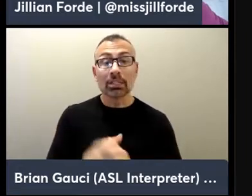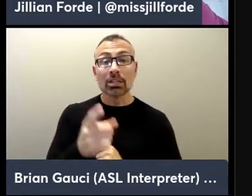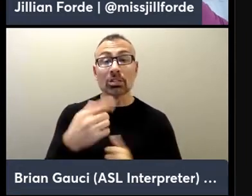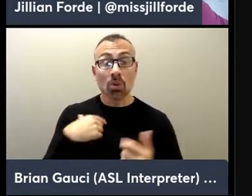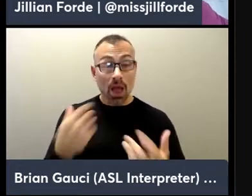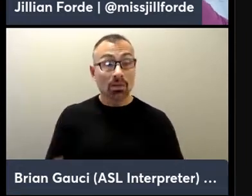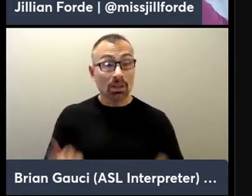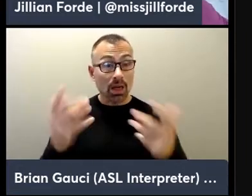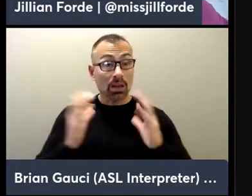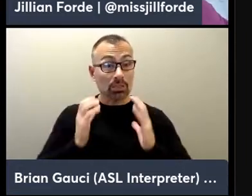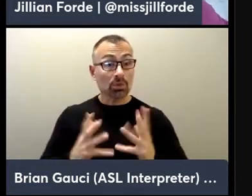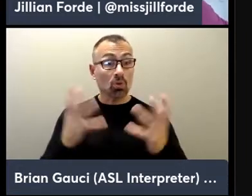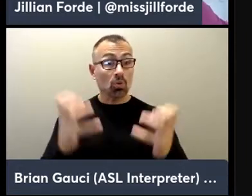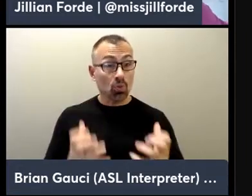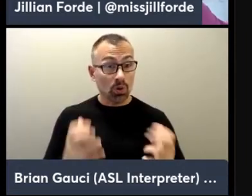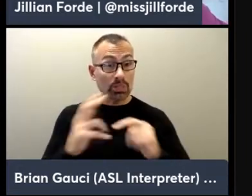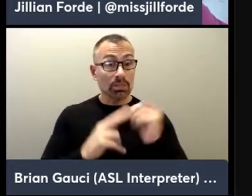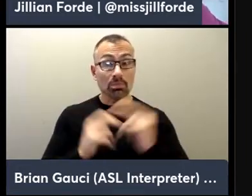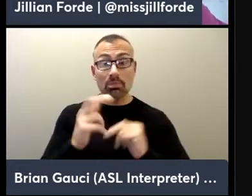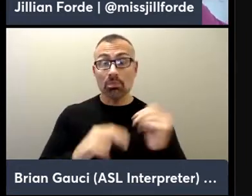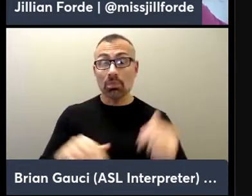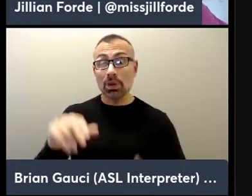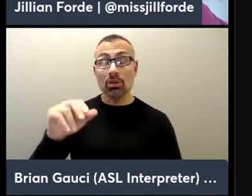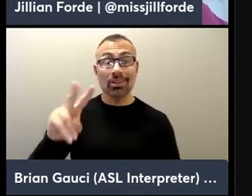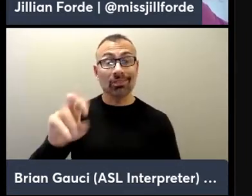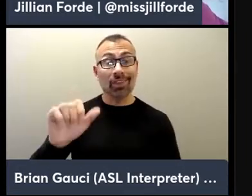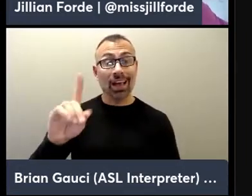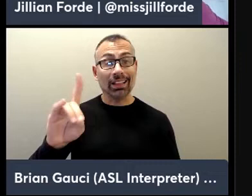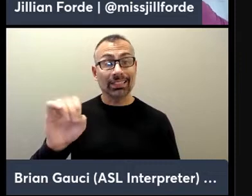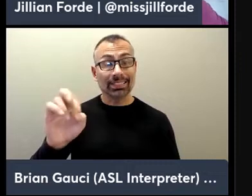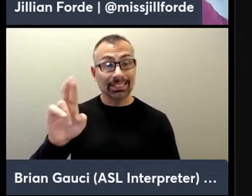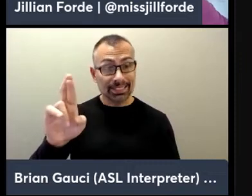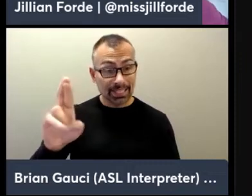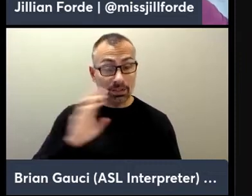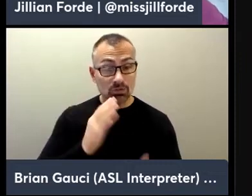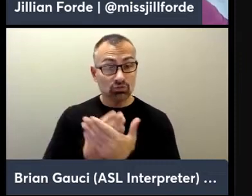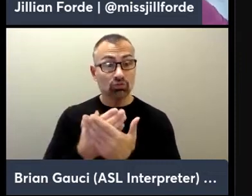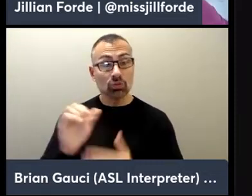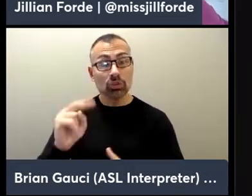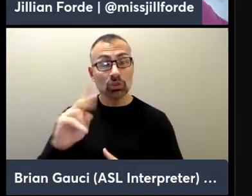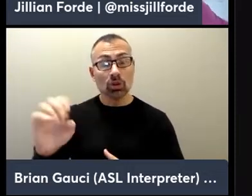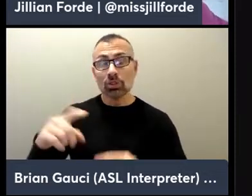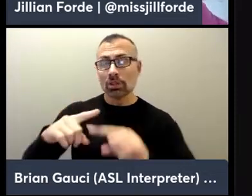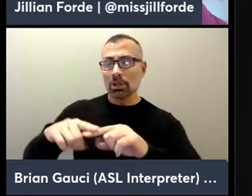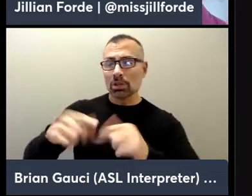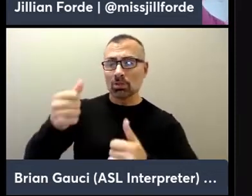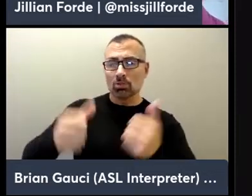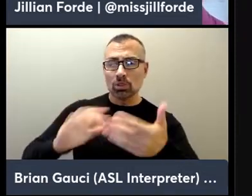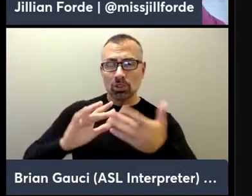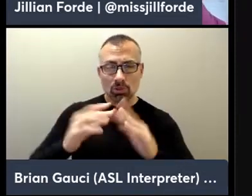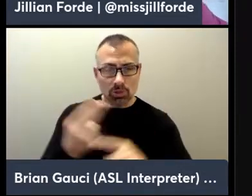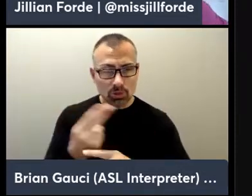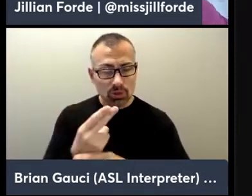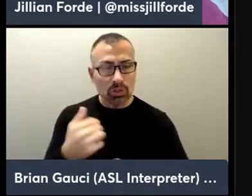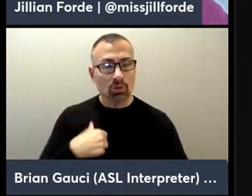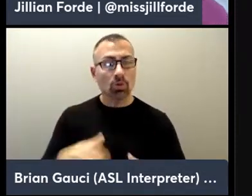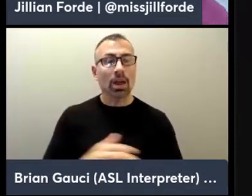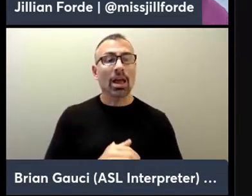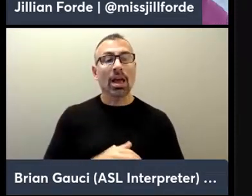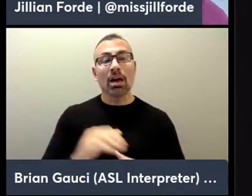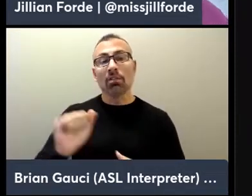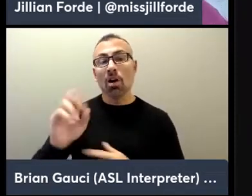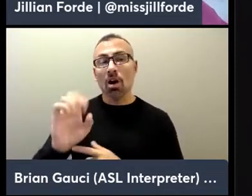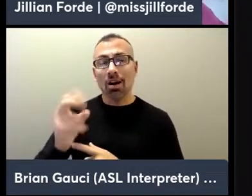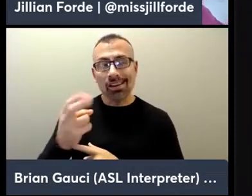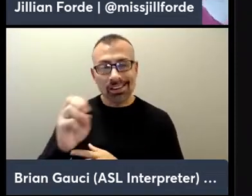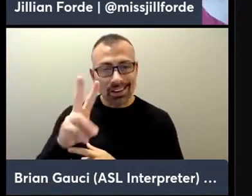node. However, right, depending on the network that you're working with, right? So Ethereum, for example, you have full nodes, you have archive nodes. Other networks have different